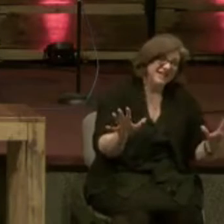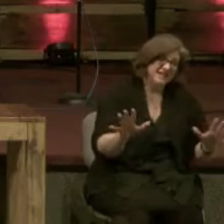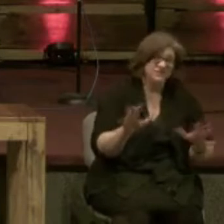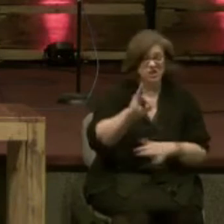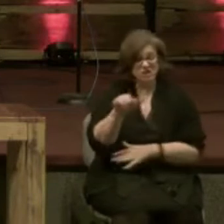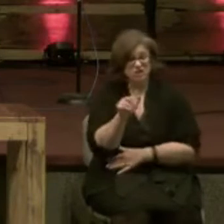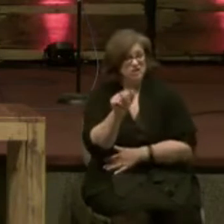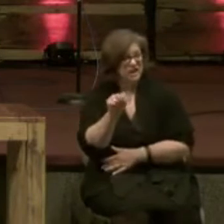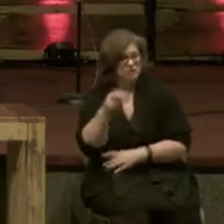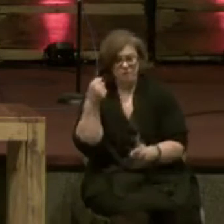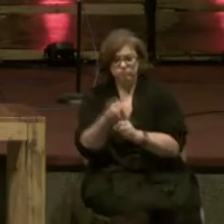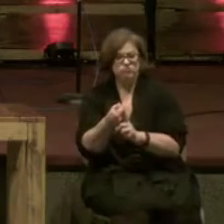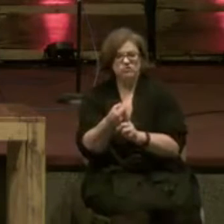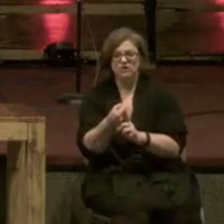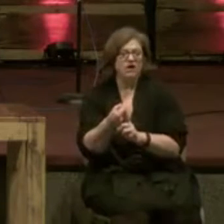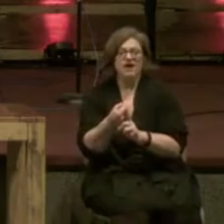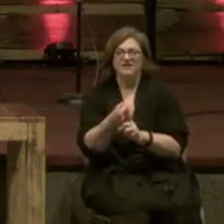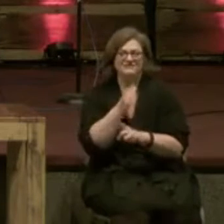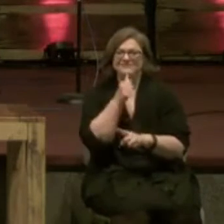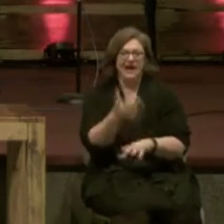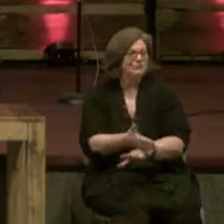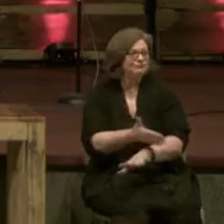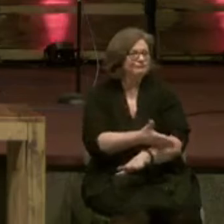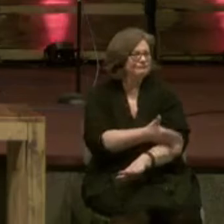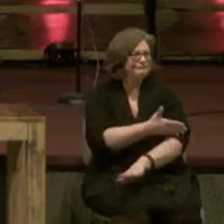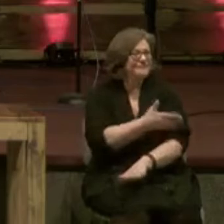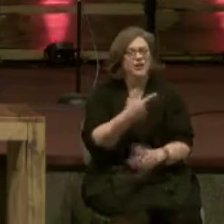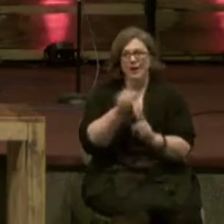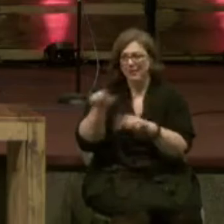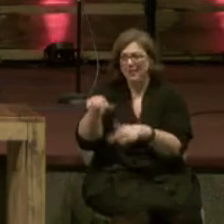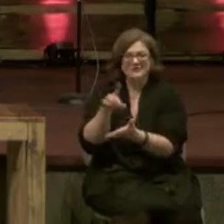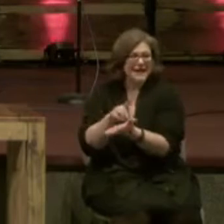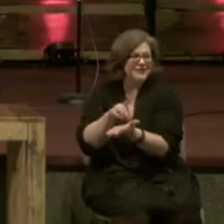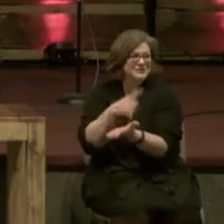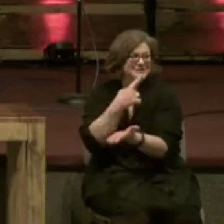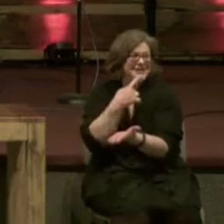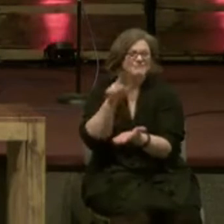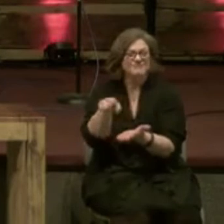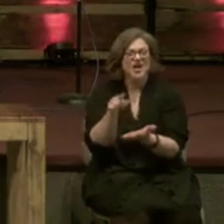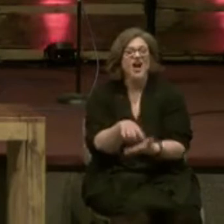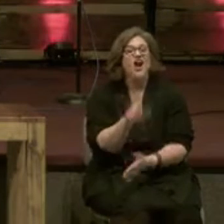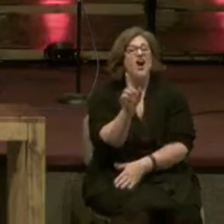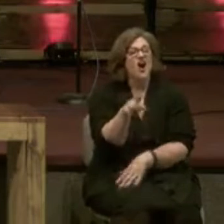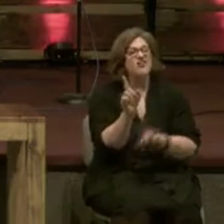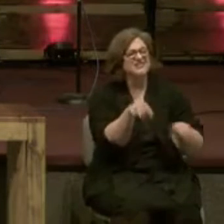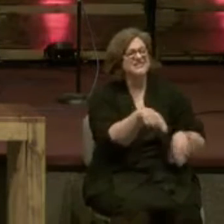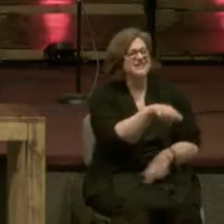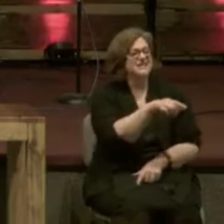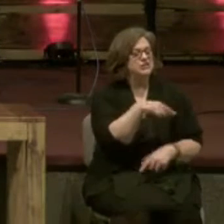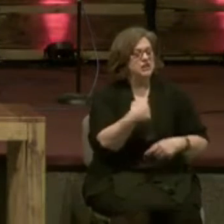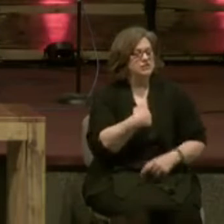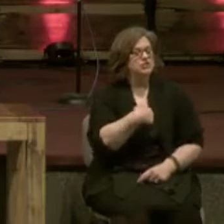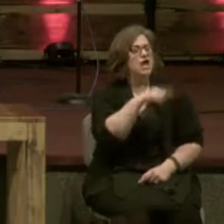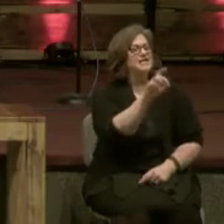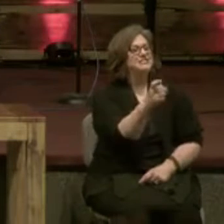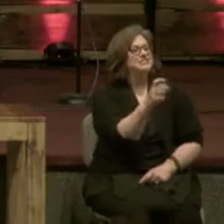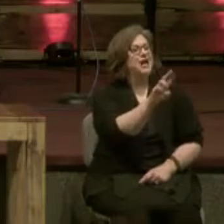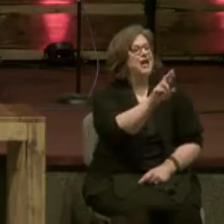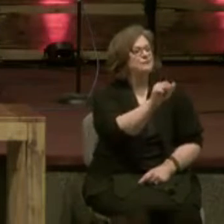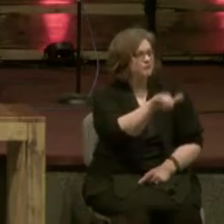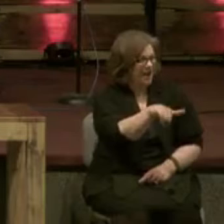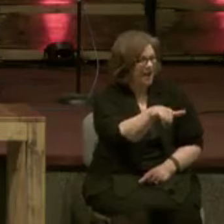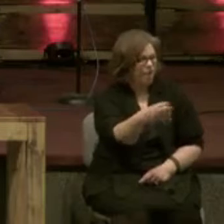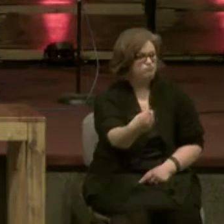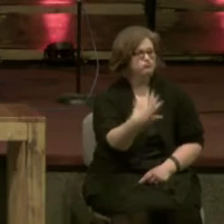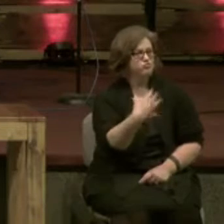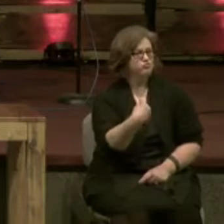sudden, I just wasn't getting better. So I went to the doctor, and the doctor said, "Oh, we want to send you to get a chest X-ray,"